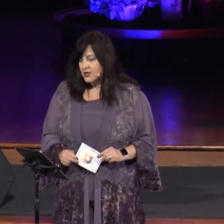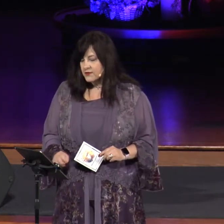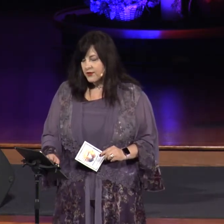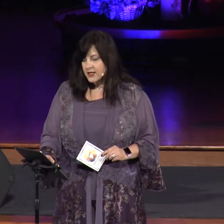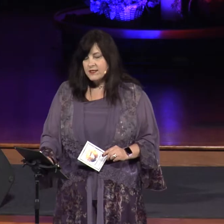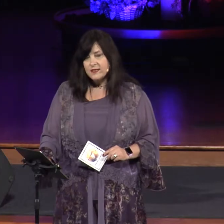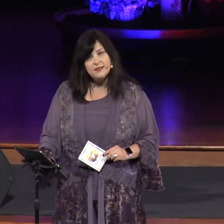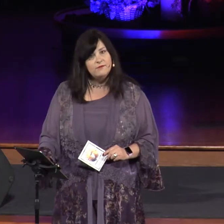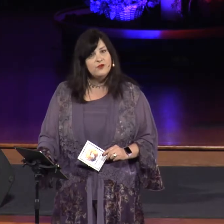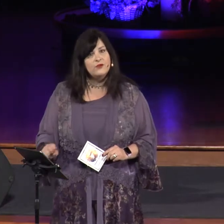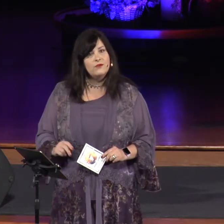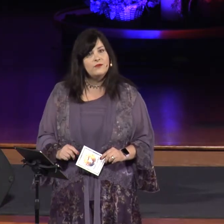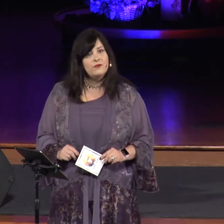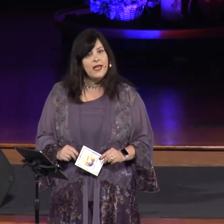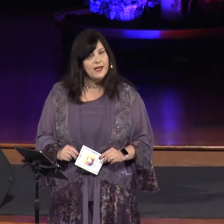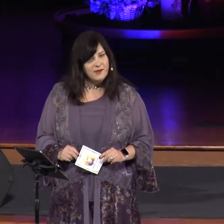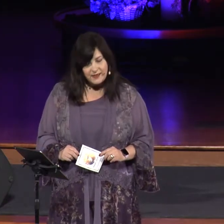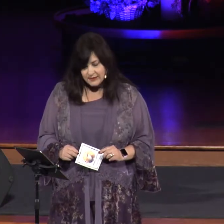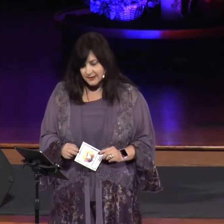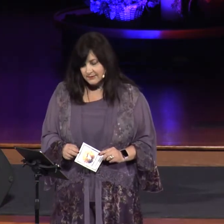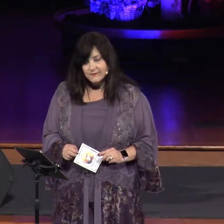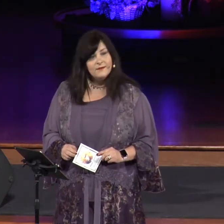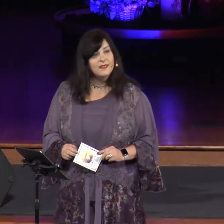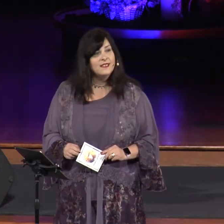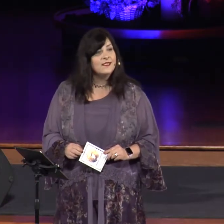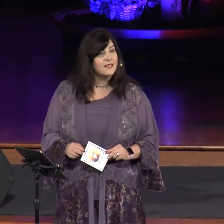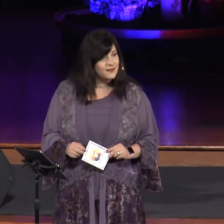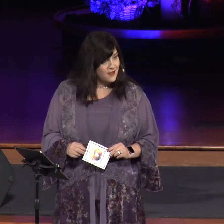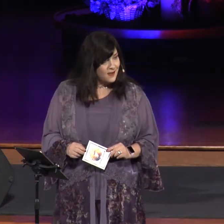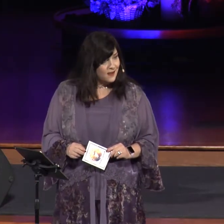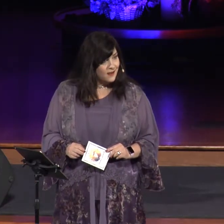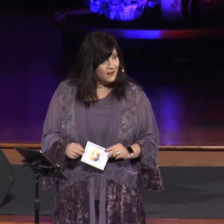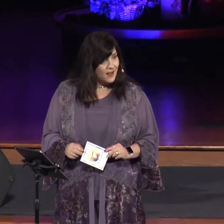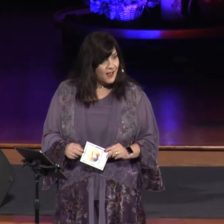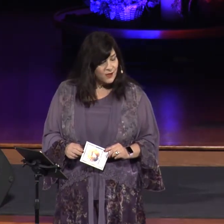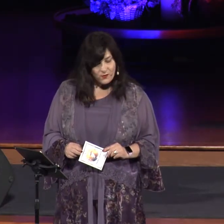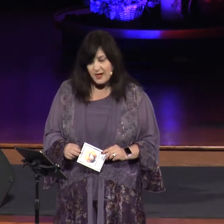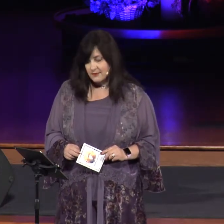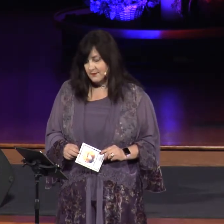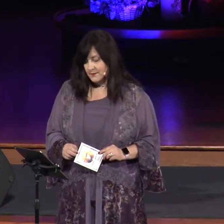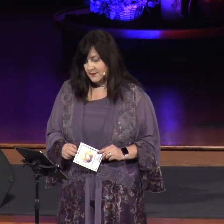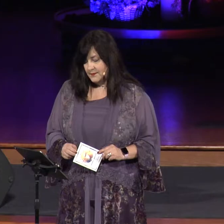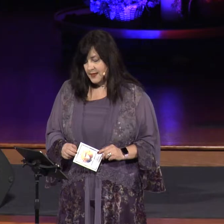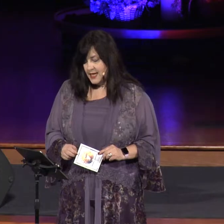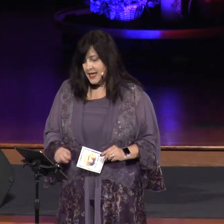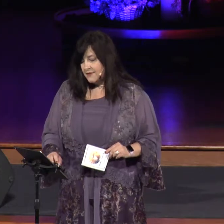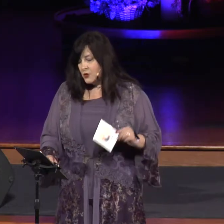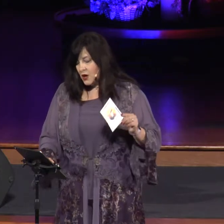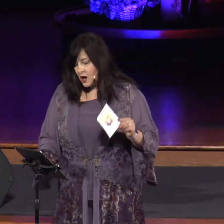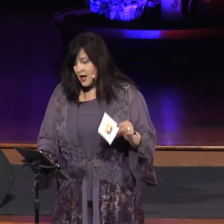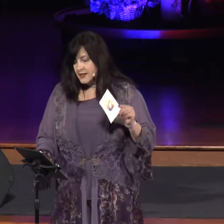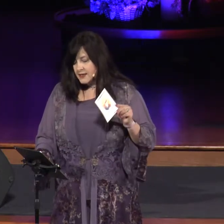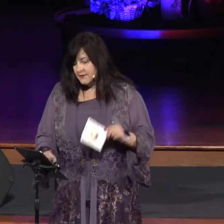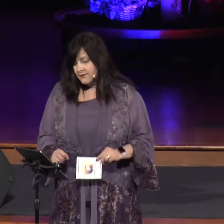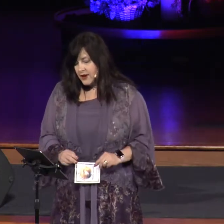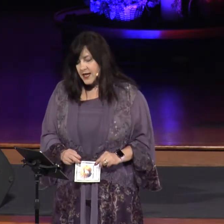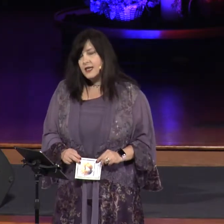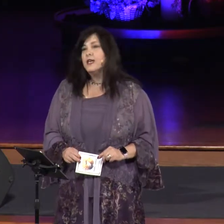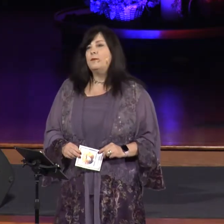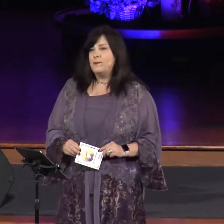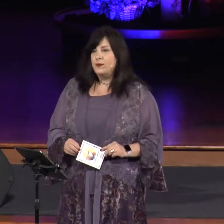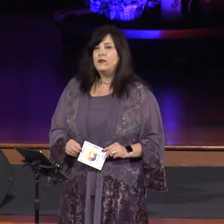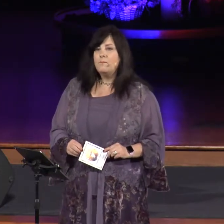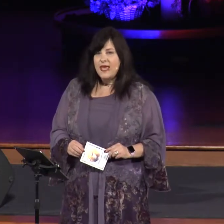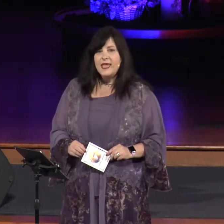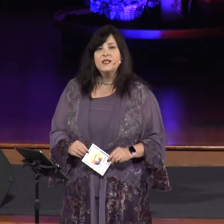some false friends and some true enemies. Succeed anyway. If you are honest and